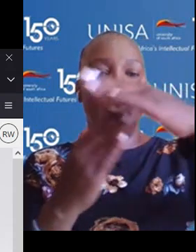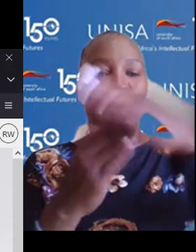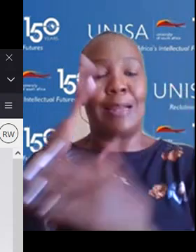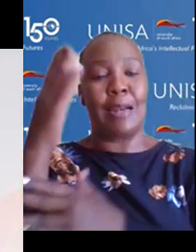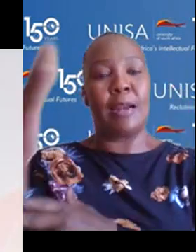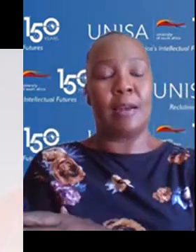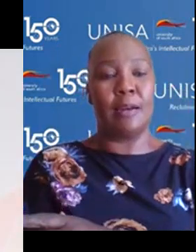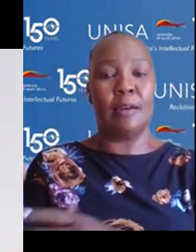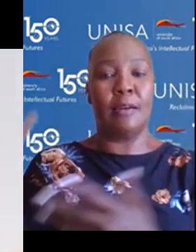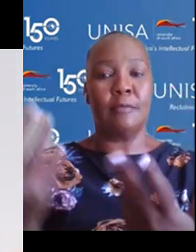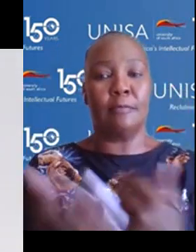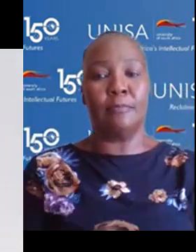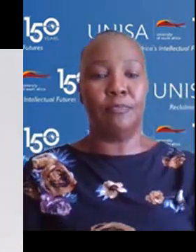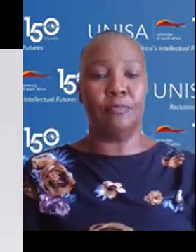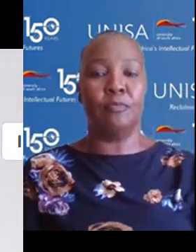right,